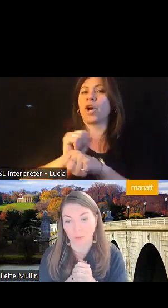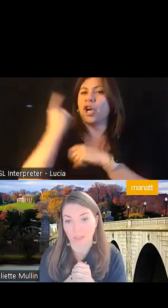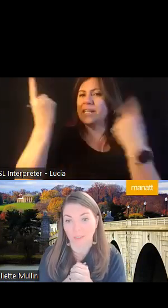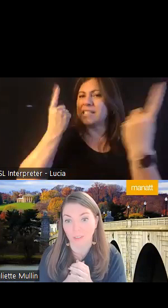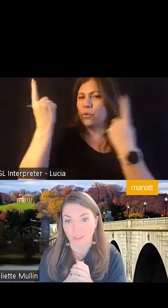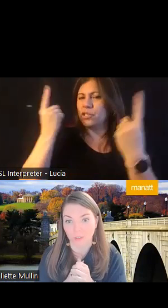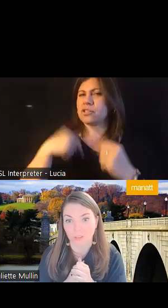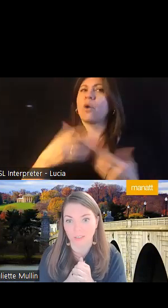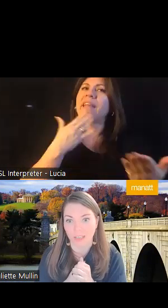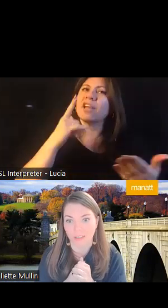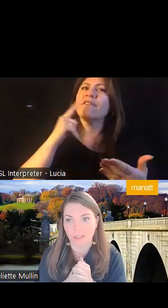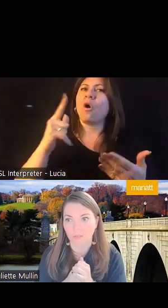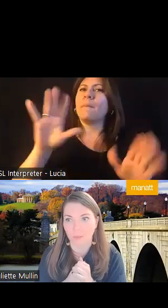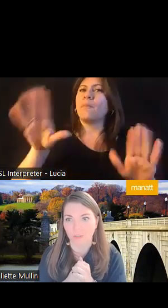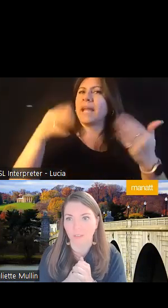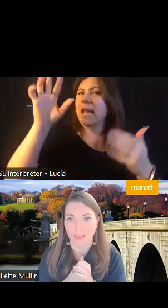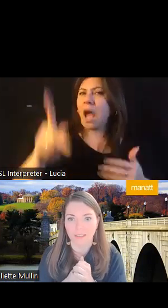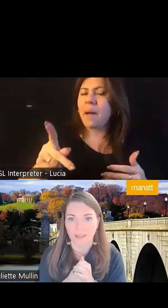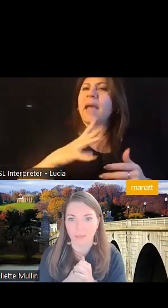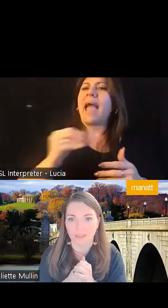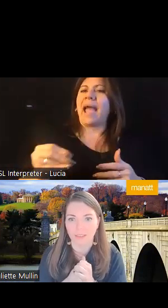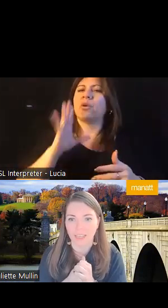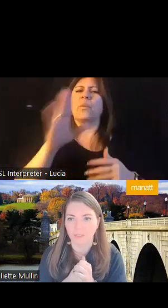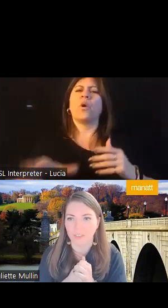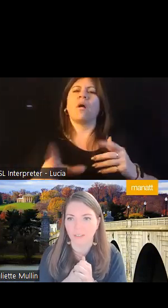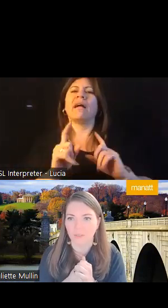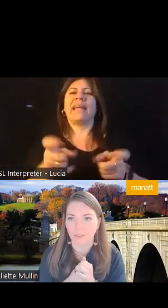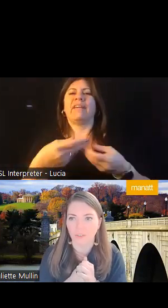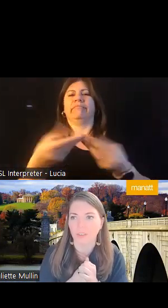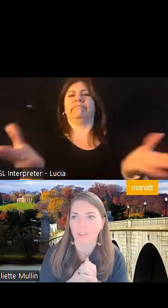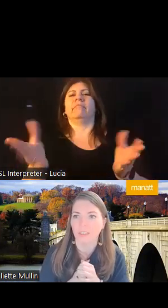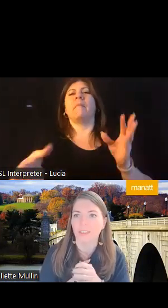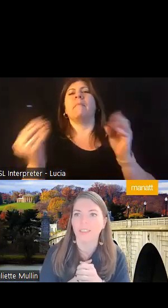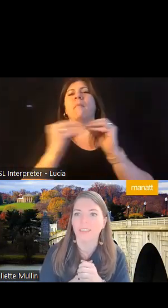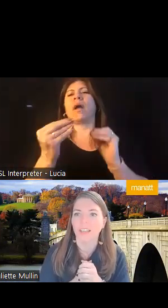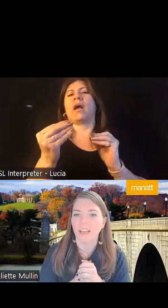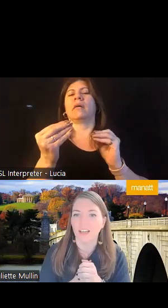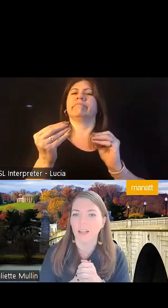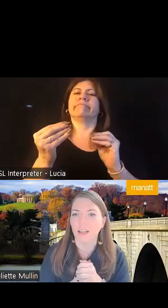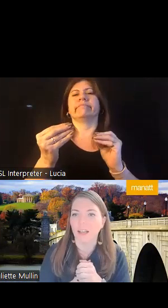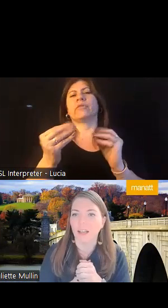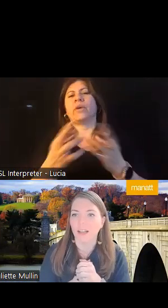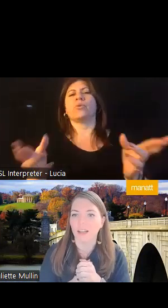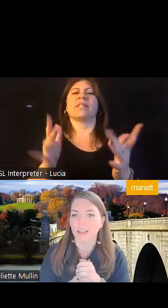will also provide a little additional context and information on that at the end of today's conversation.